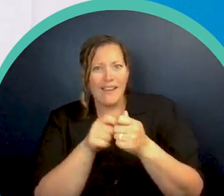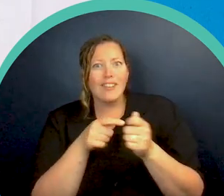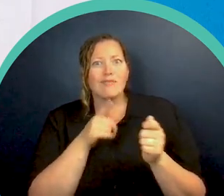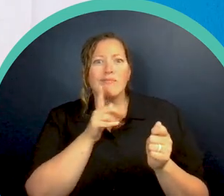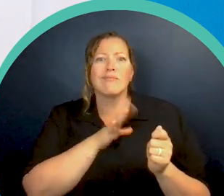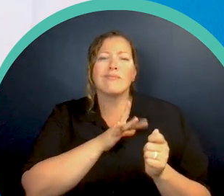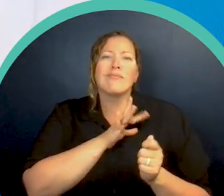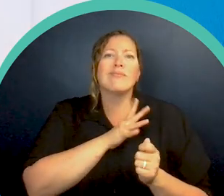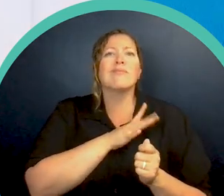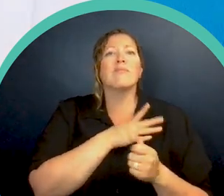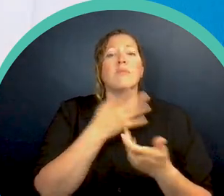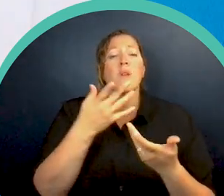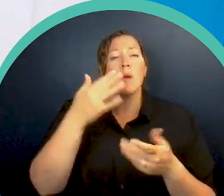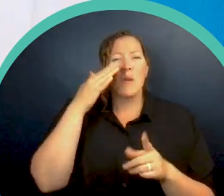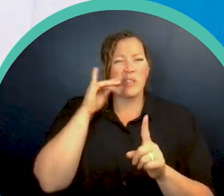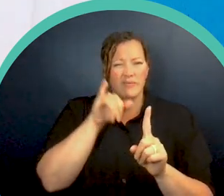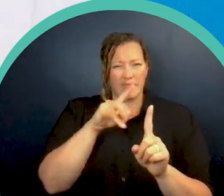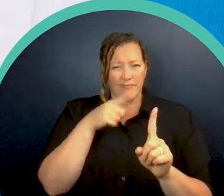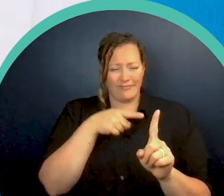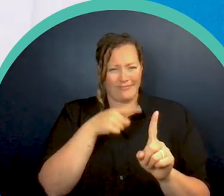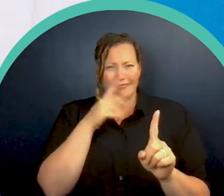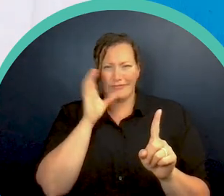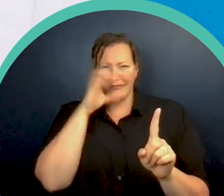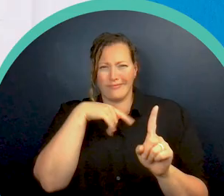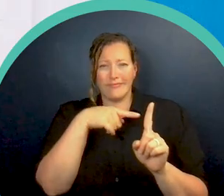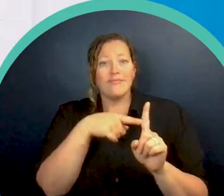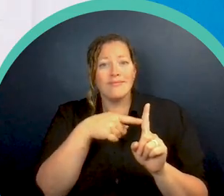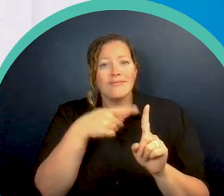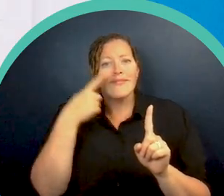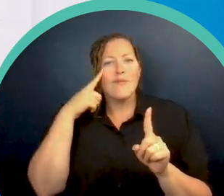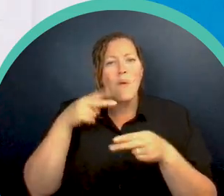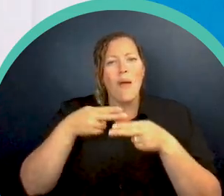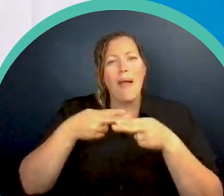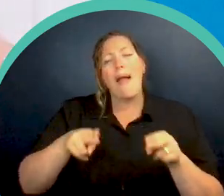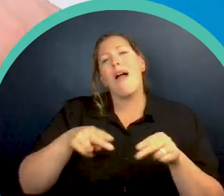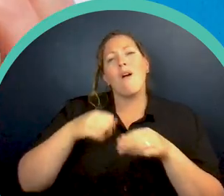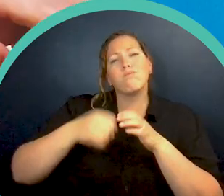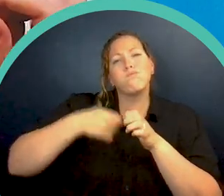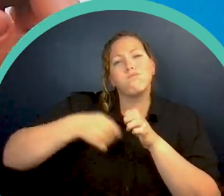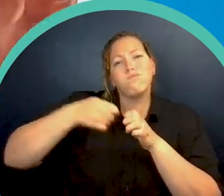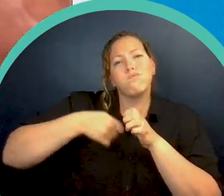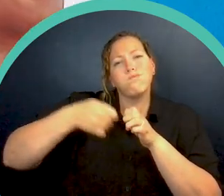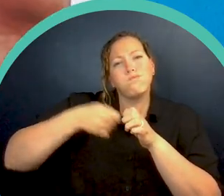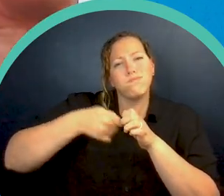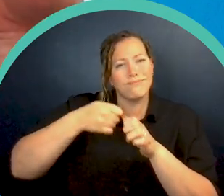thing. And then this weird thingy,